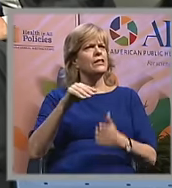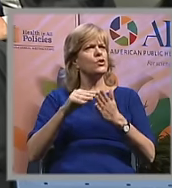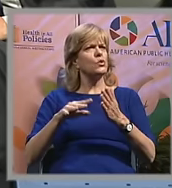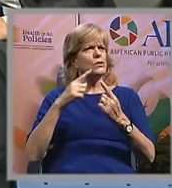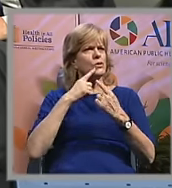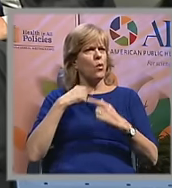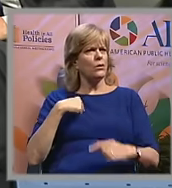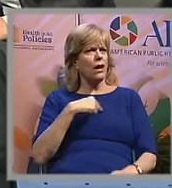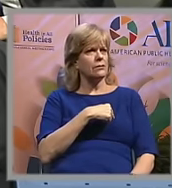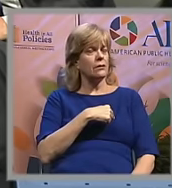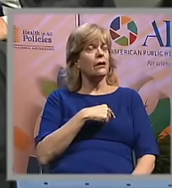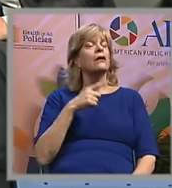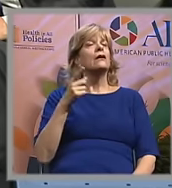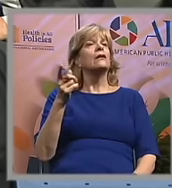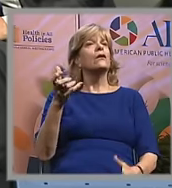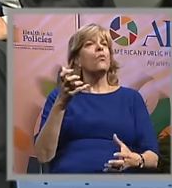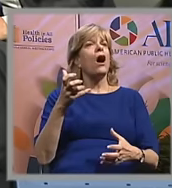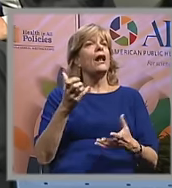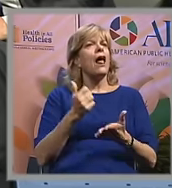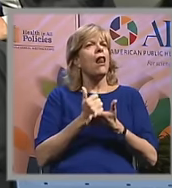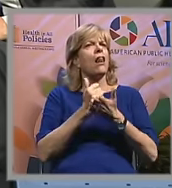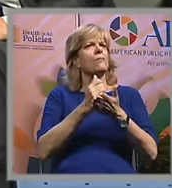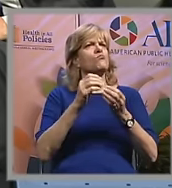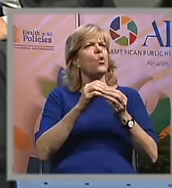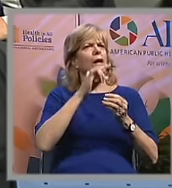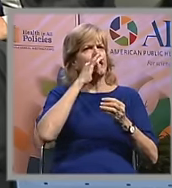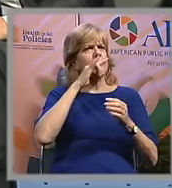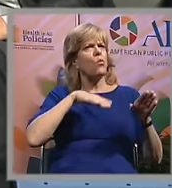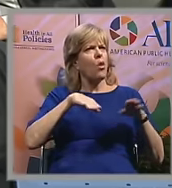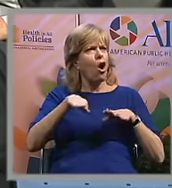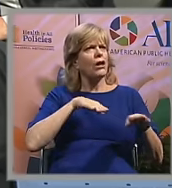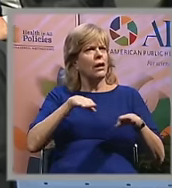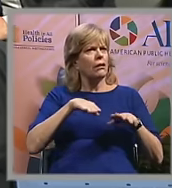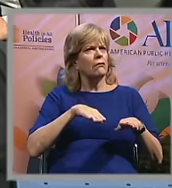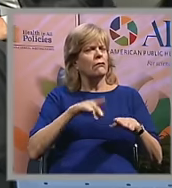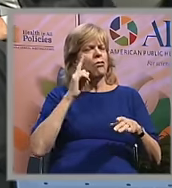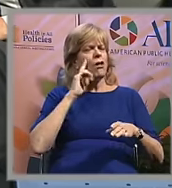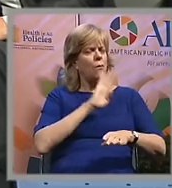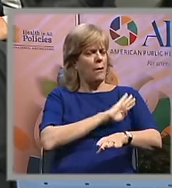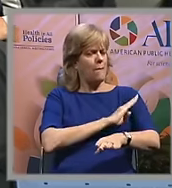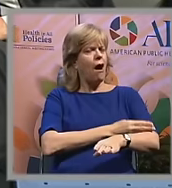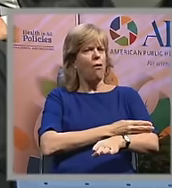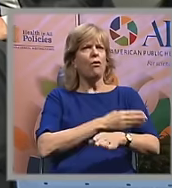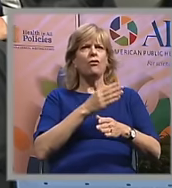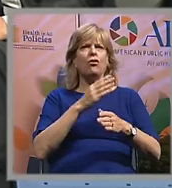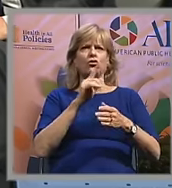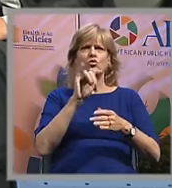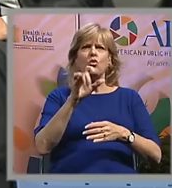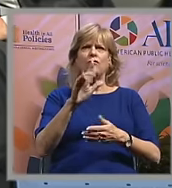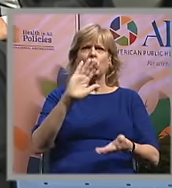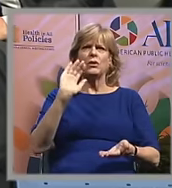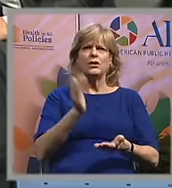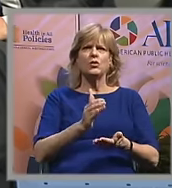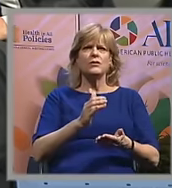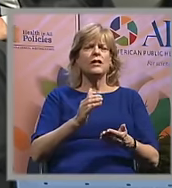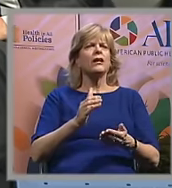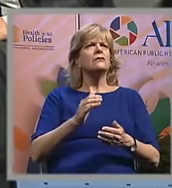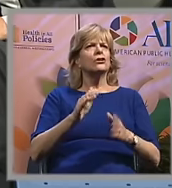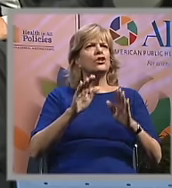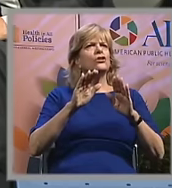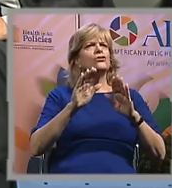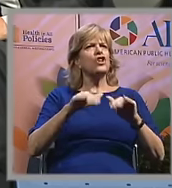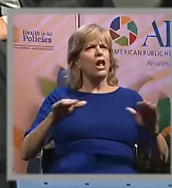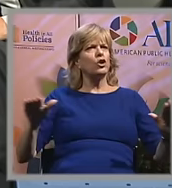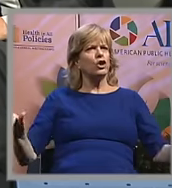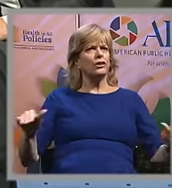we came is that they wanted to get more kids walking in the country, and they thought it could be a powerful tool for reducing childhood obesity. But when I asked them,